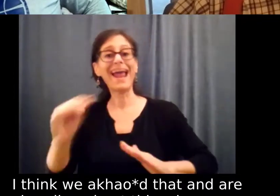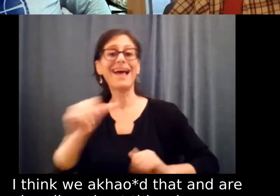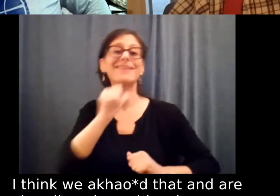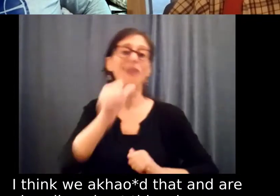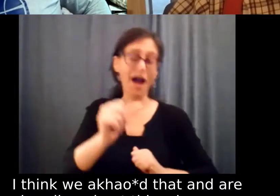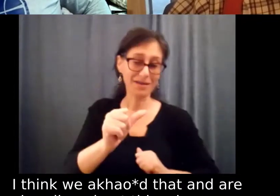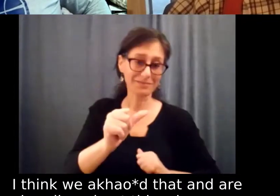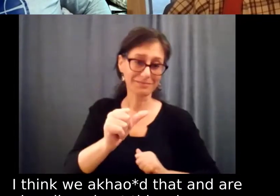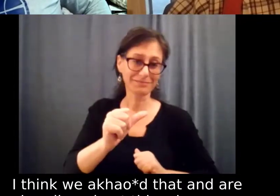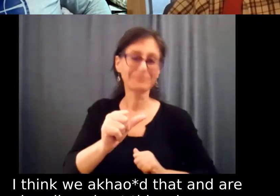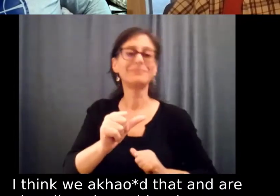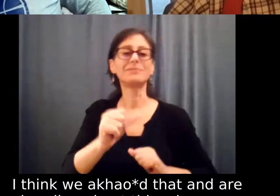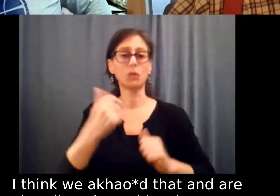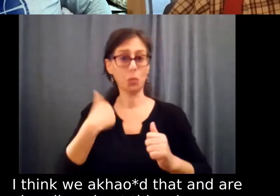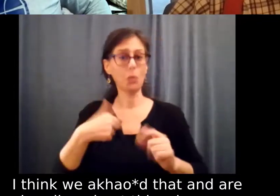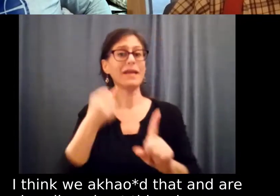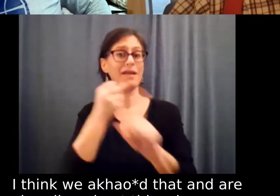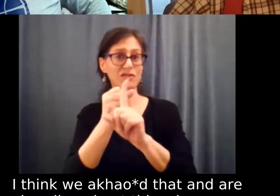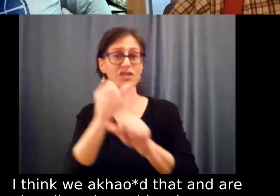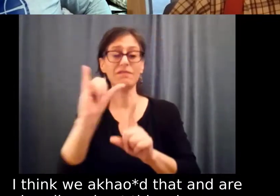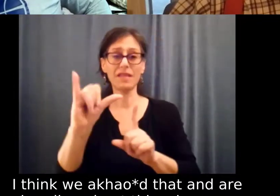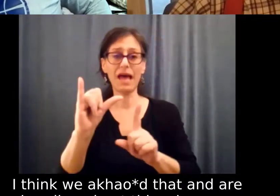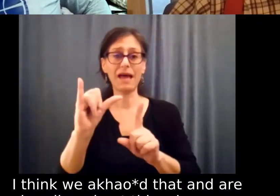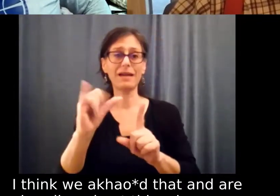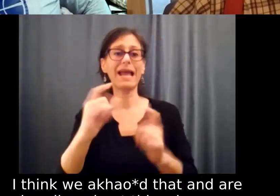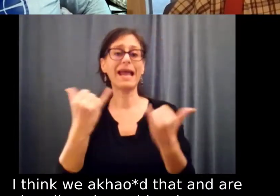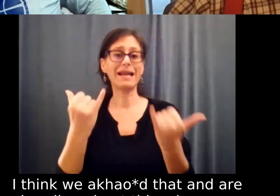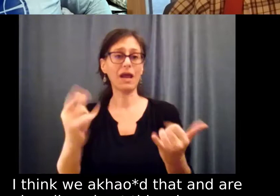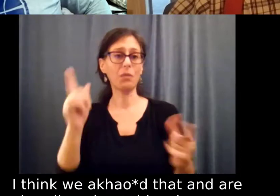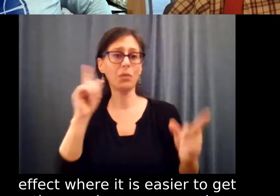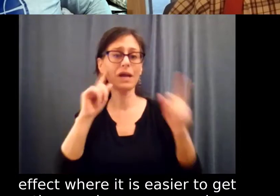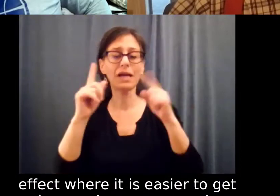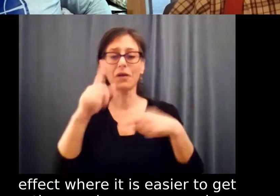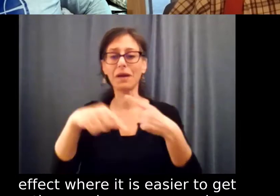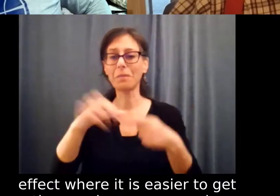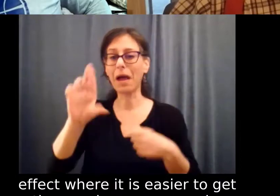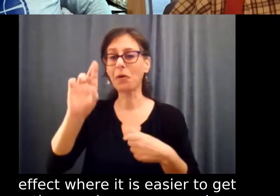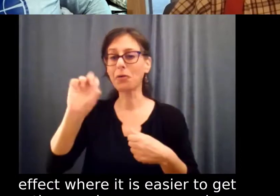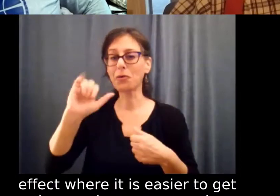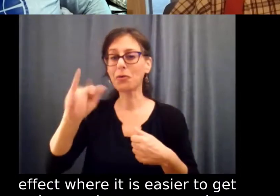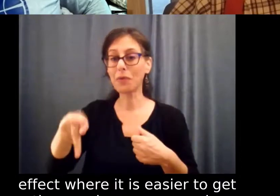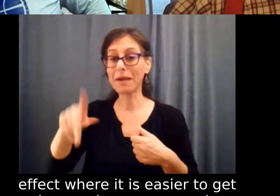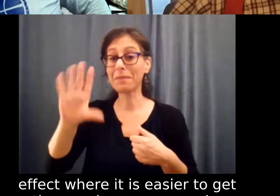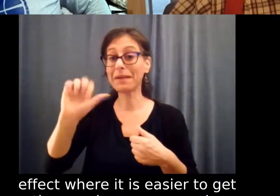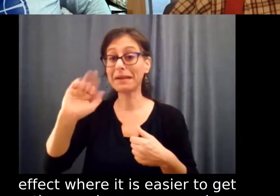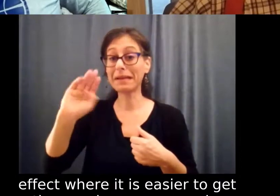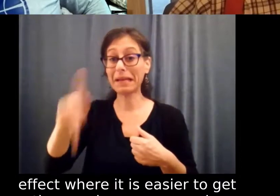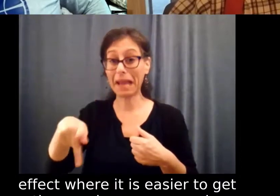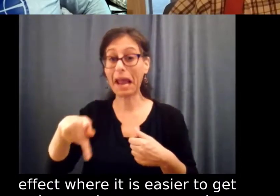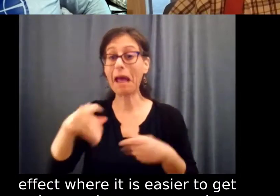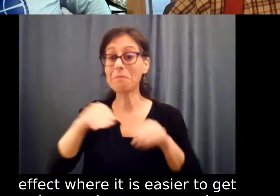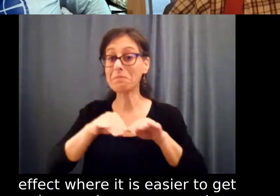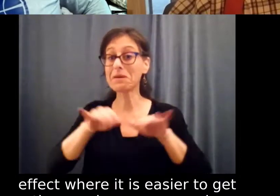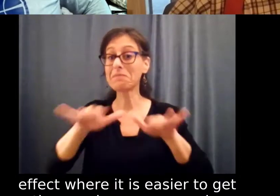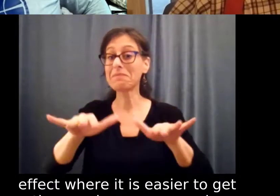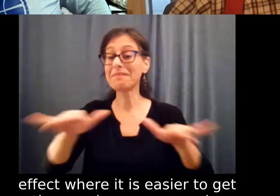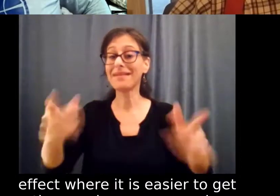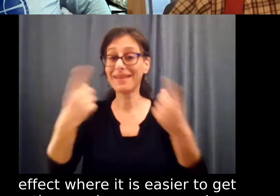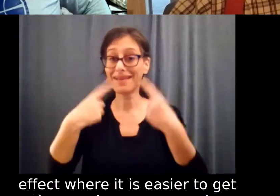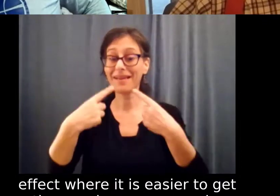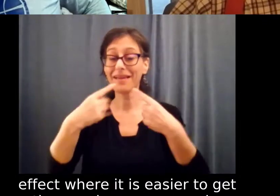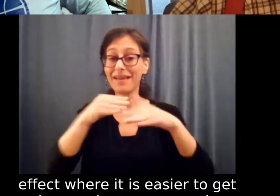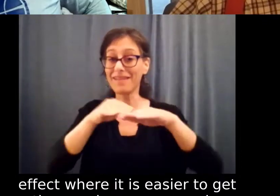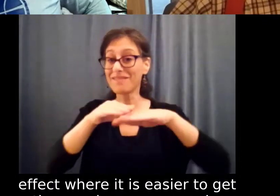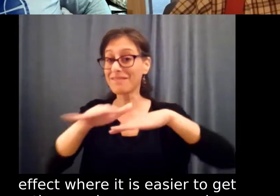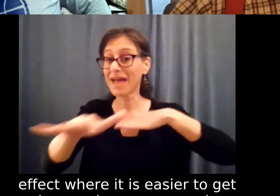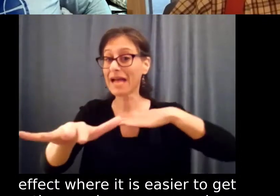think that we've achieved that, and we are hearing about this Crip camp effect, in which people are getting. It's